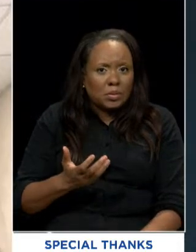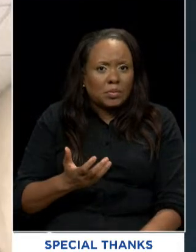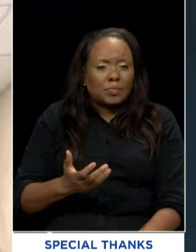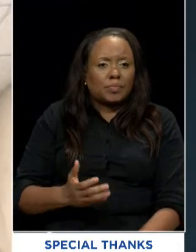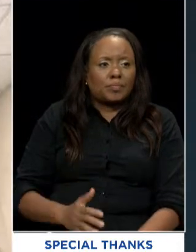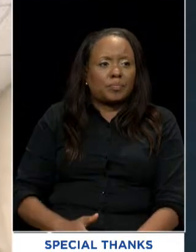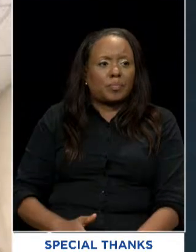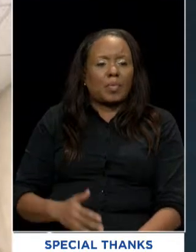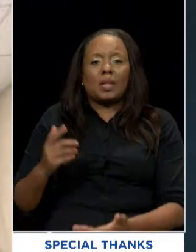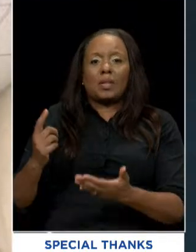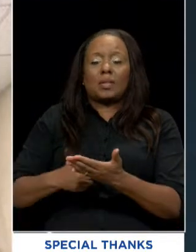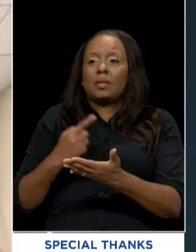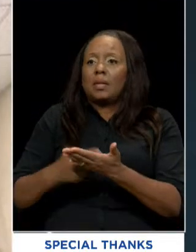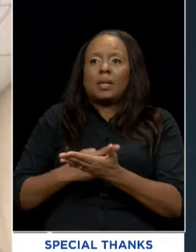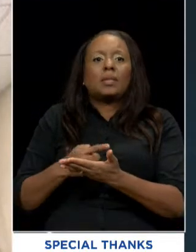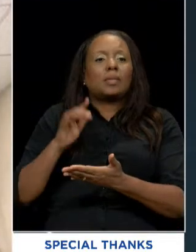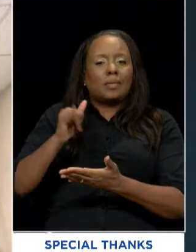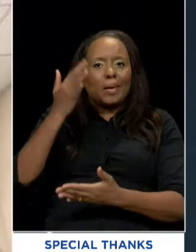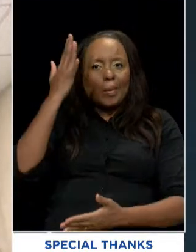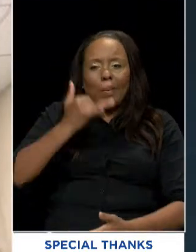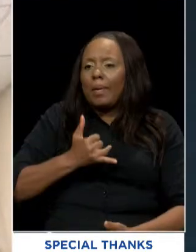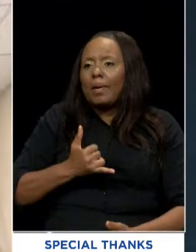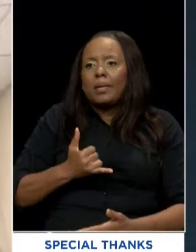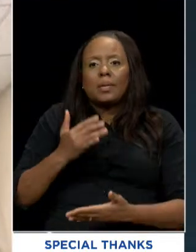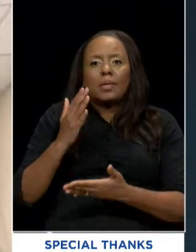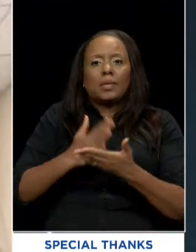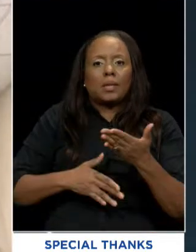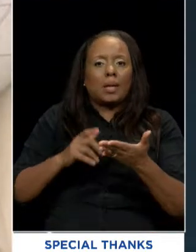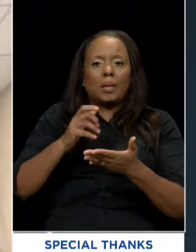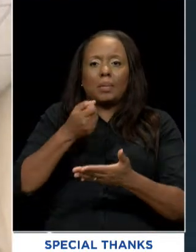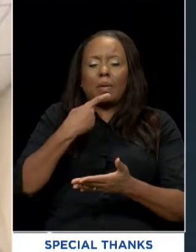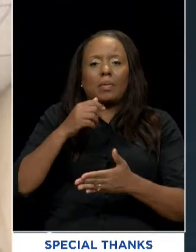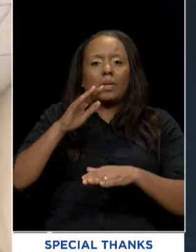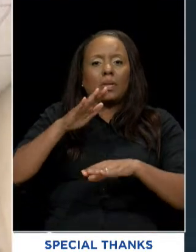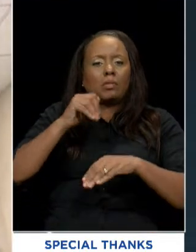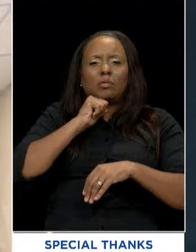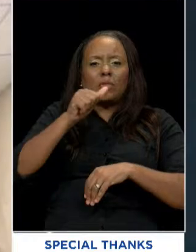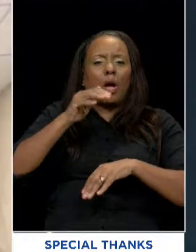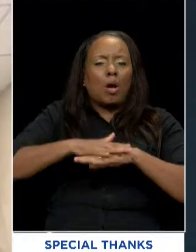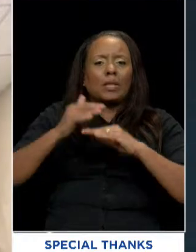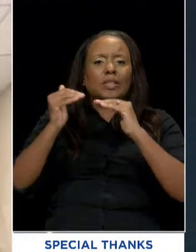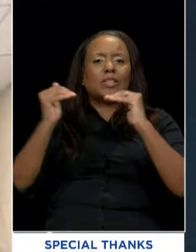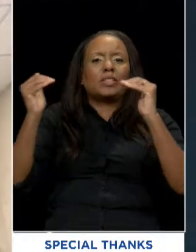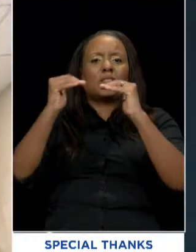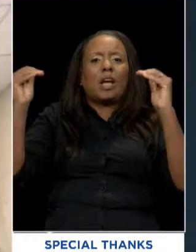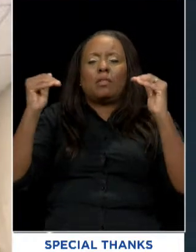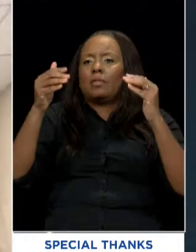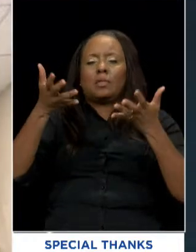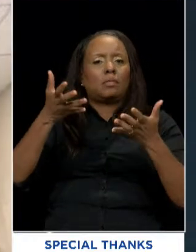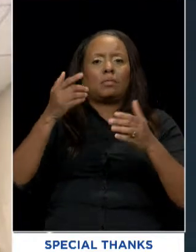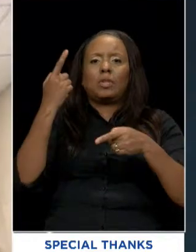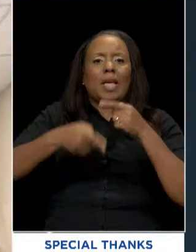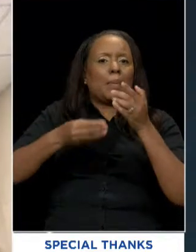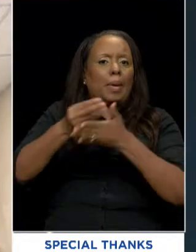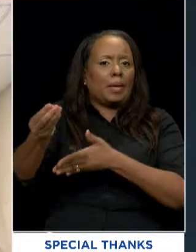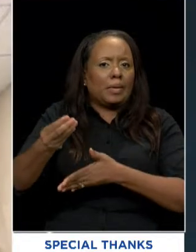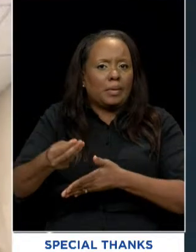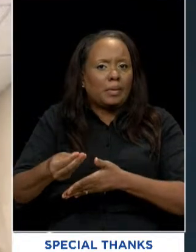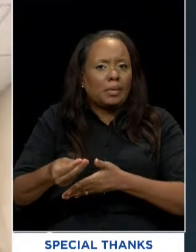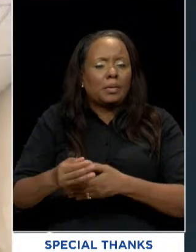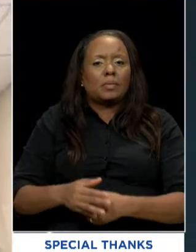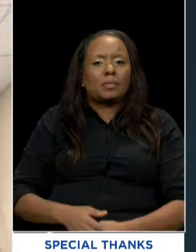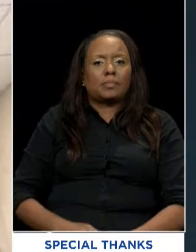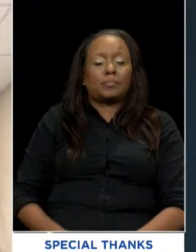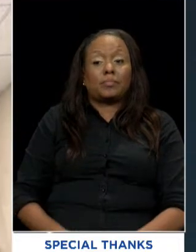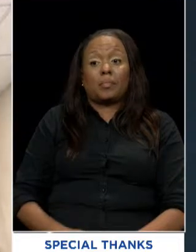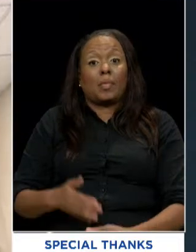because of this. One of the other problems with them is that they contain, as I said, a lot of these contain supplements, contain the